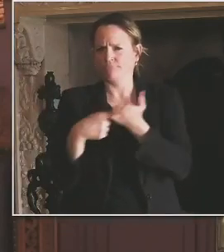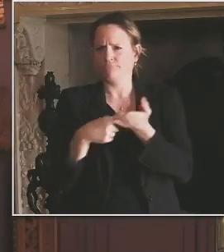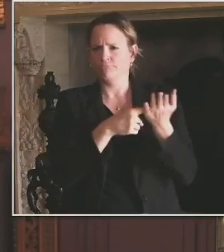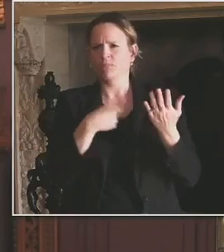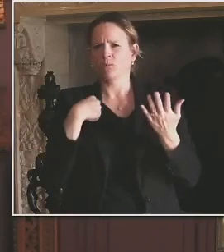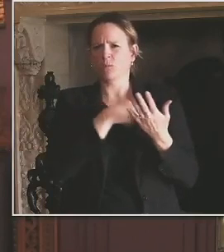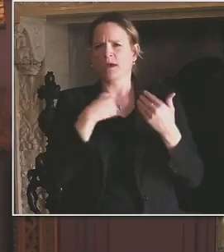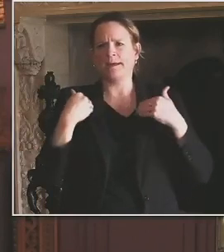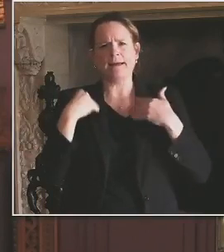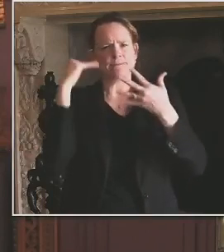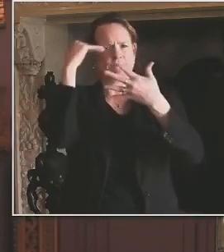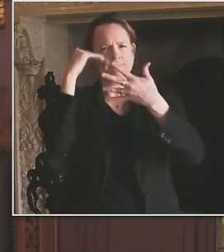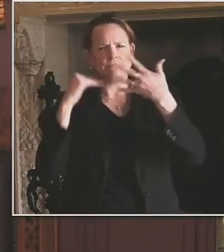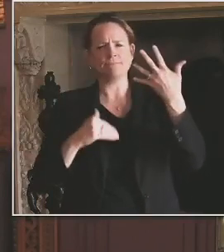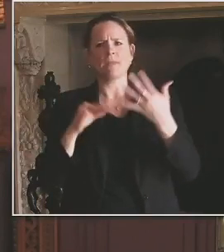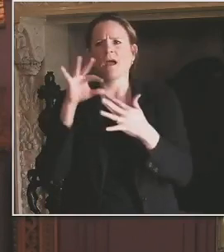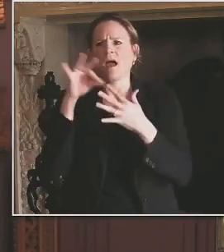are